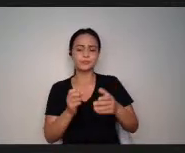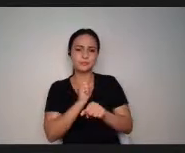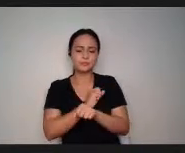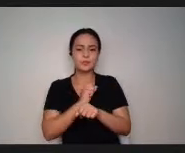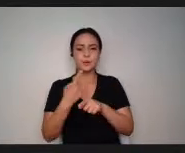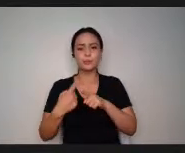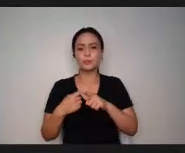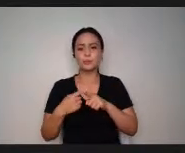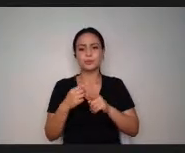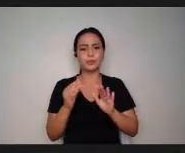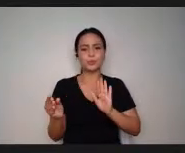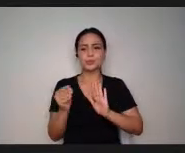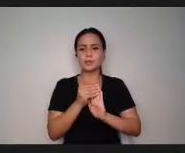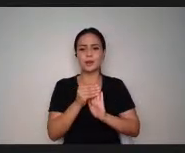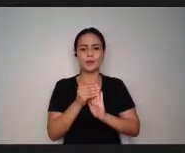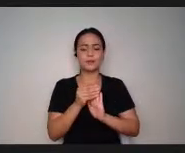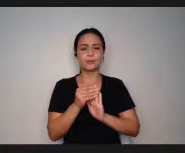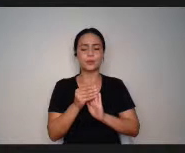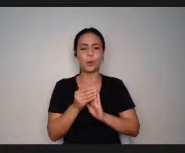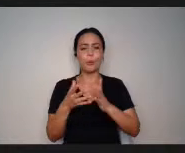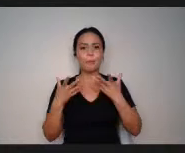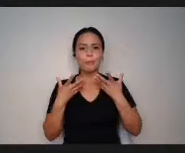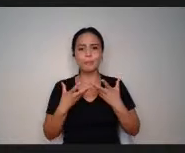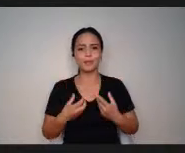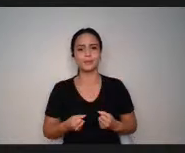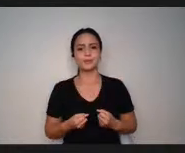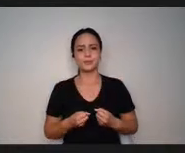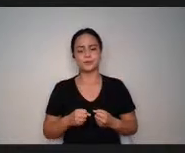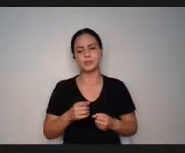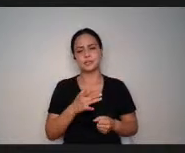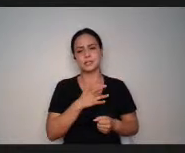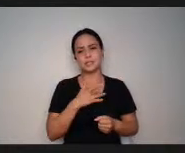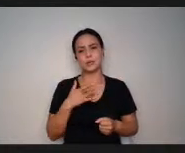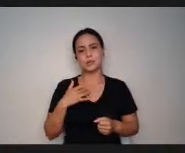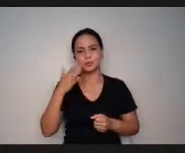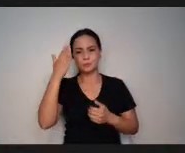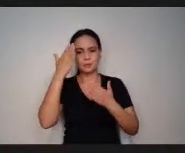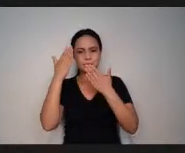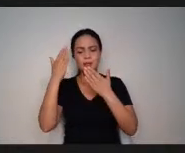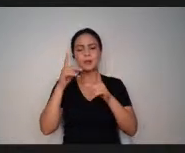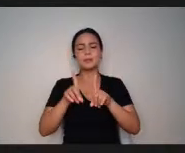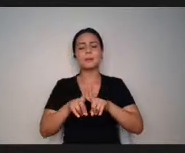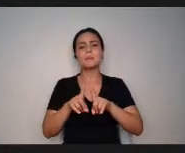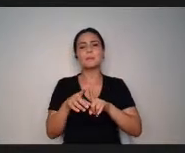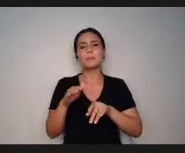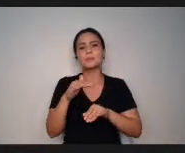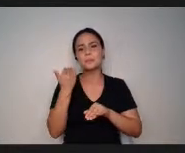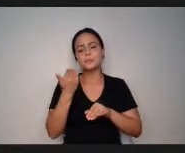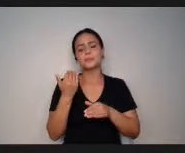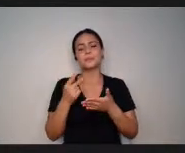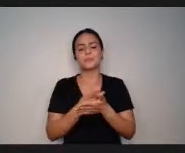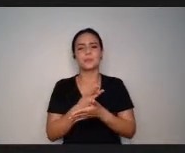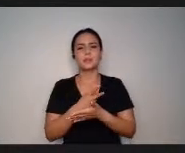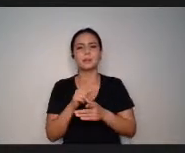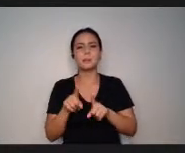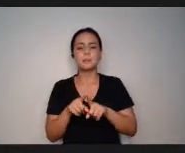health, its effects on suicide, and the health-related direct and indirect costs associated with